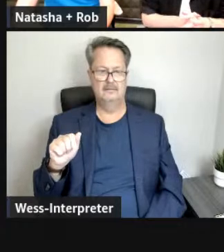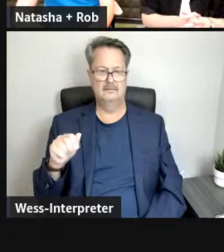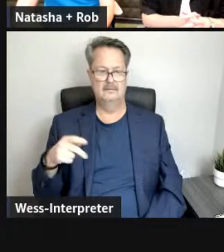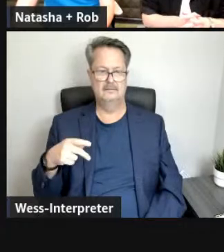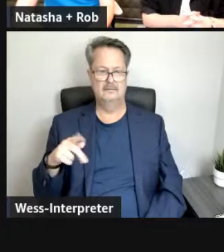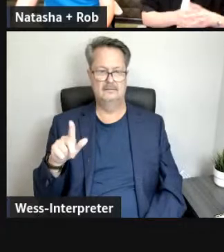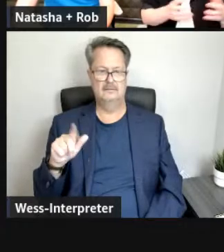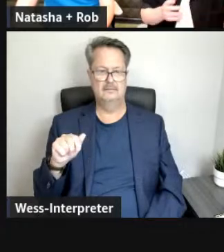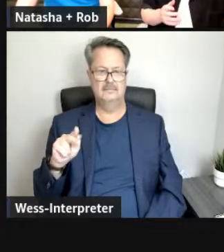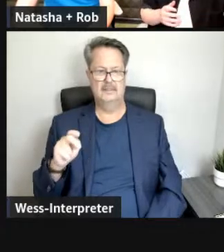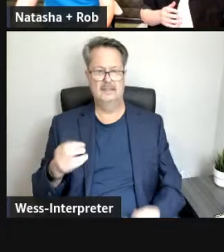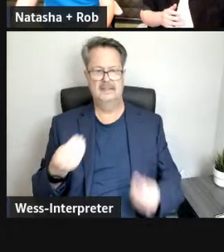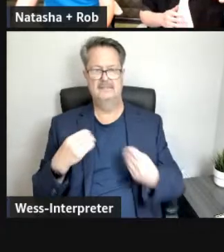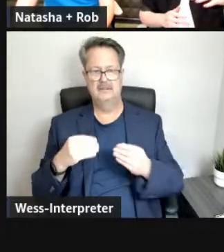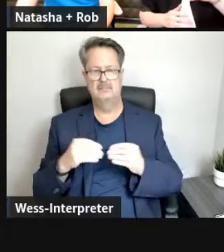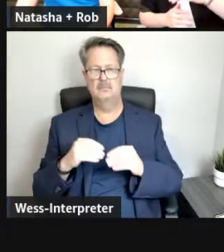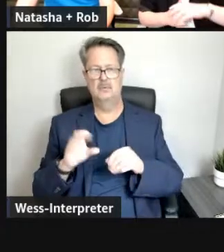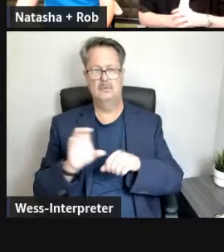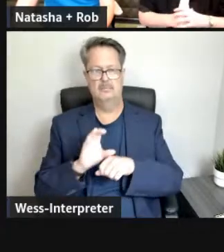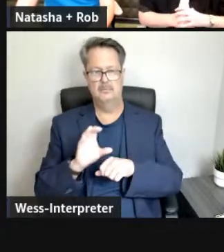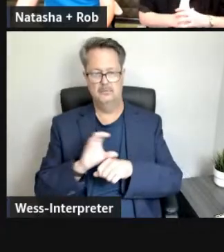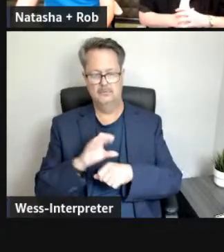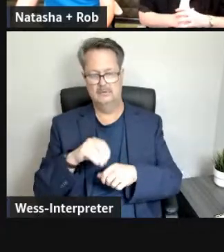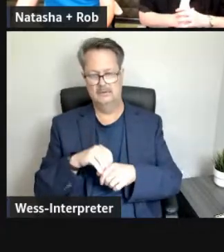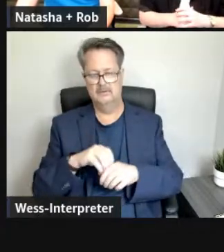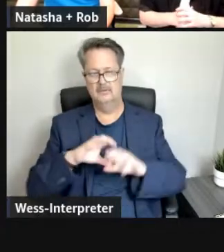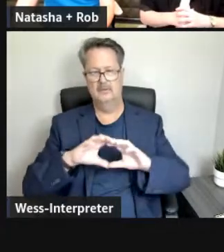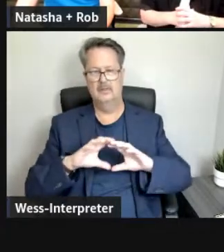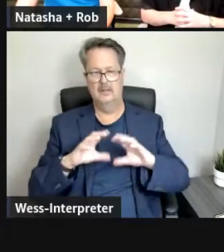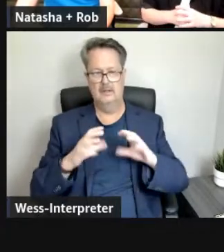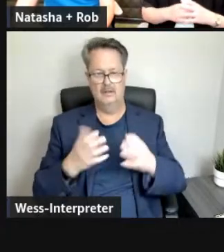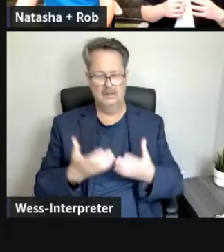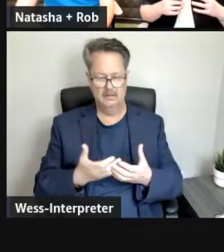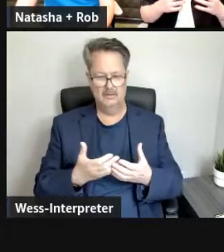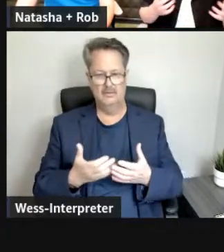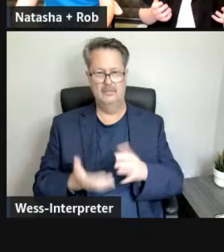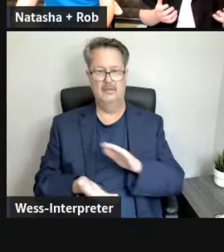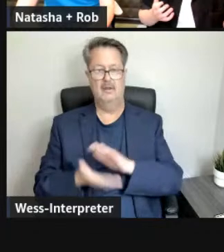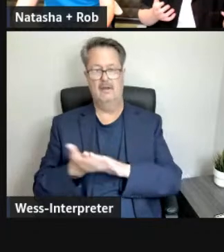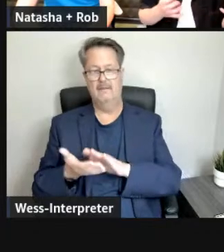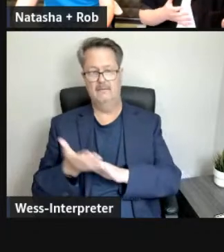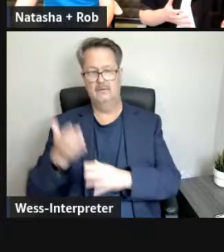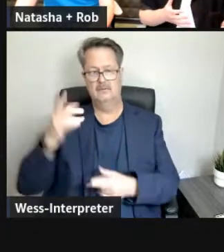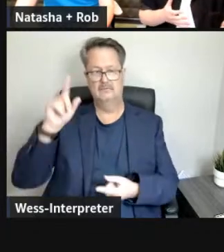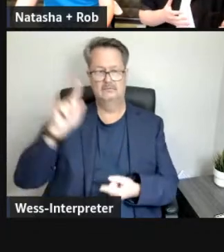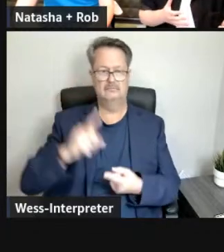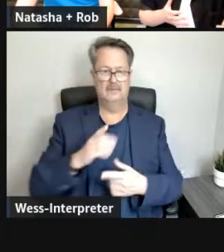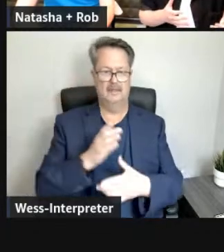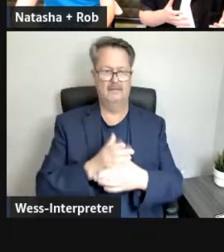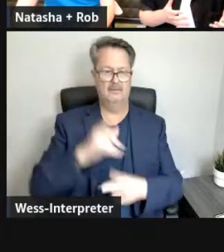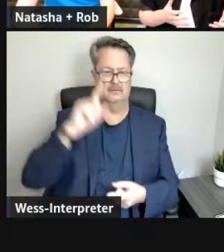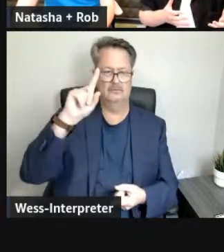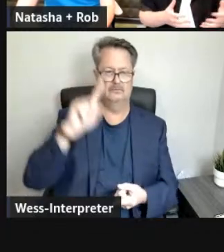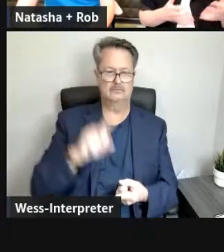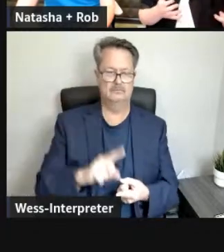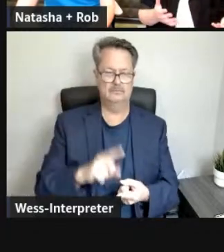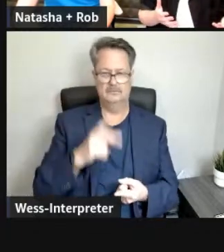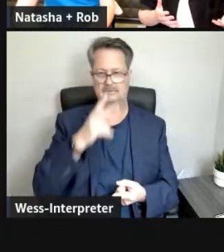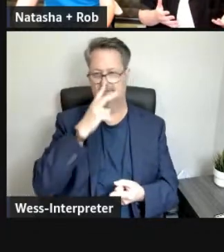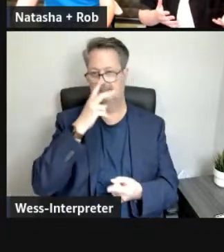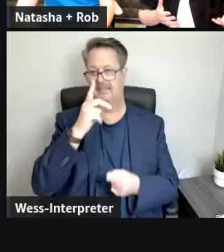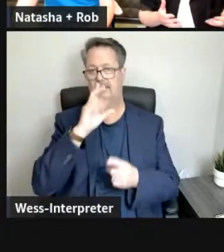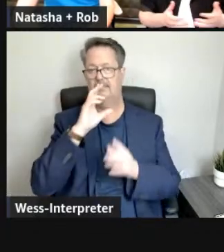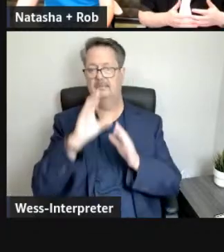in our cluster, which then drives that average compute utilization down. So now we can see in this particular image, we've got higher